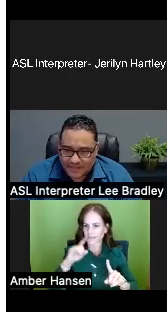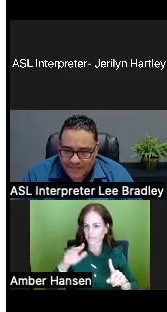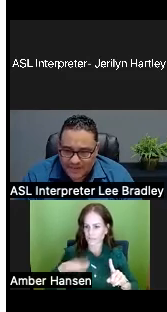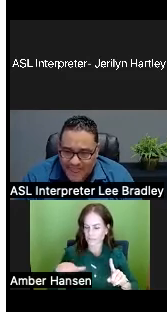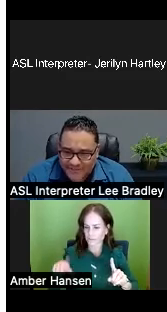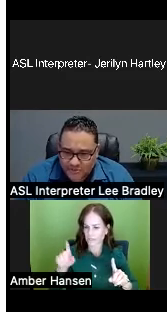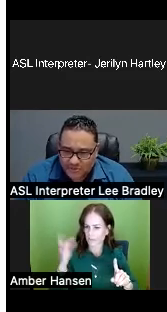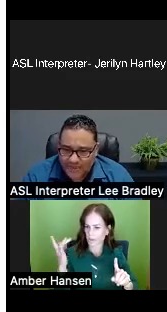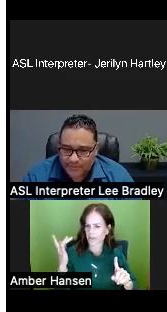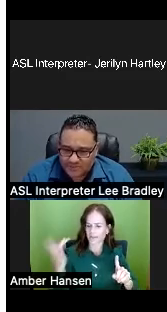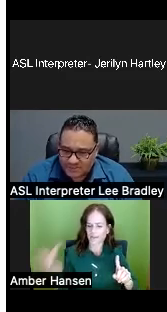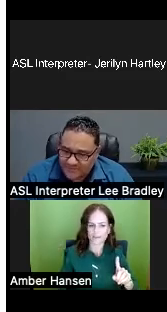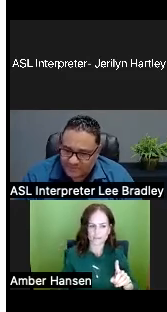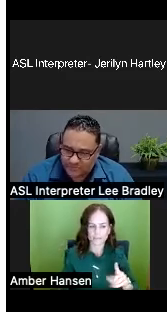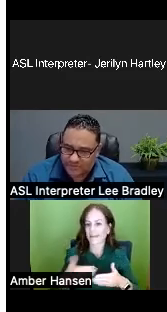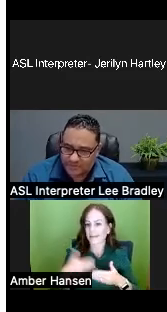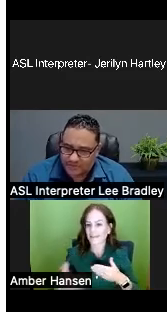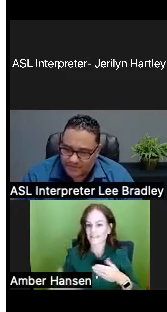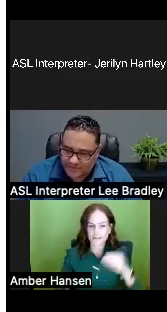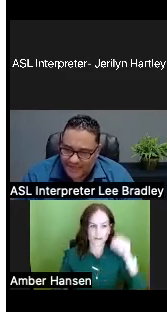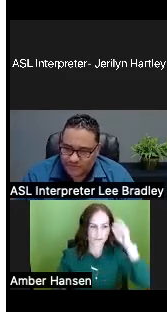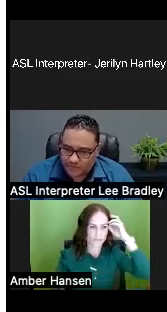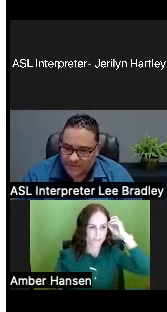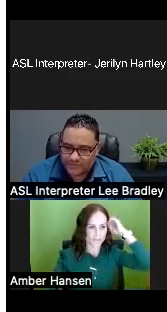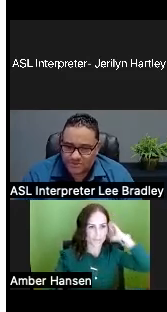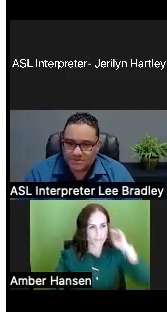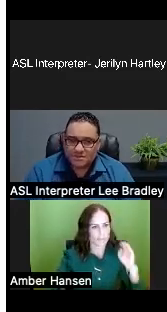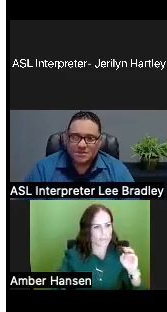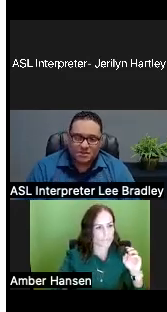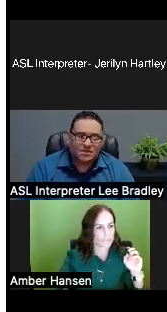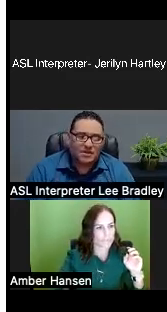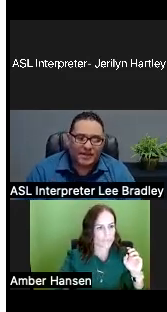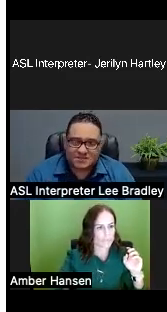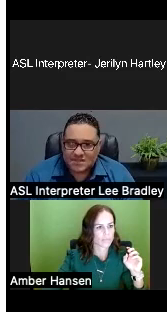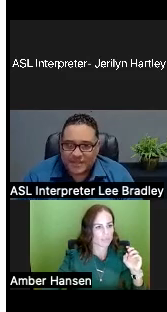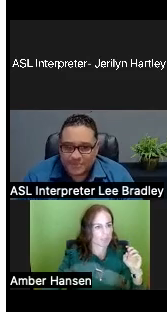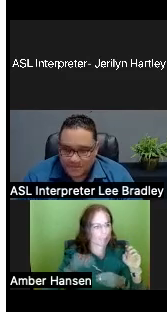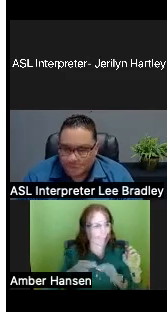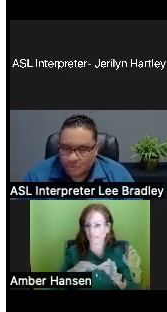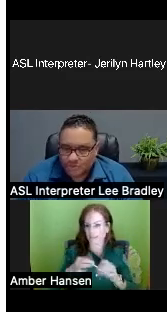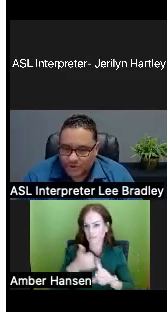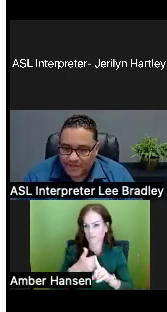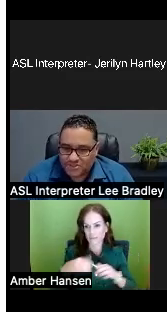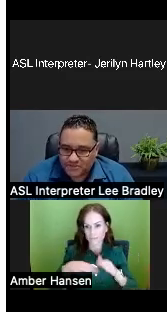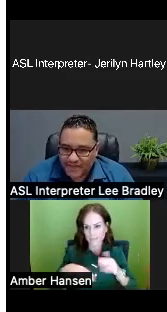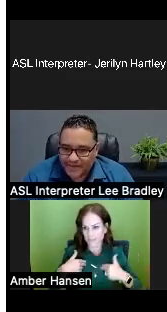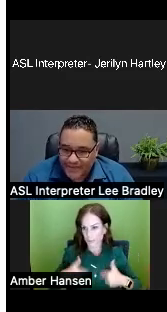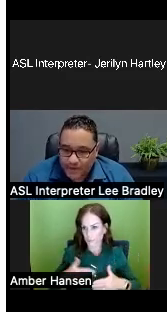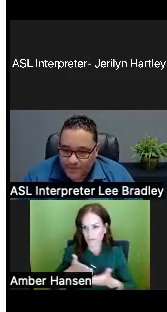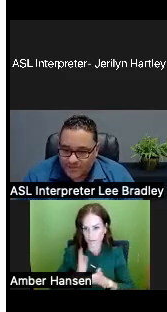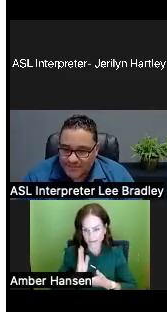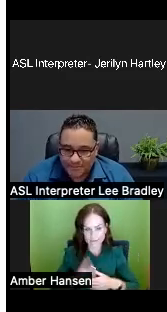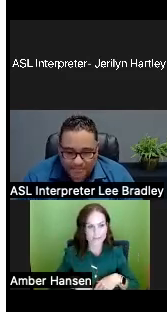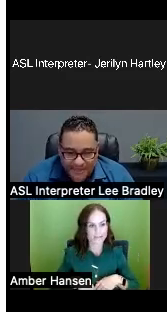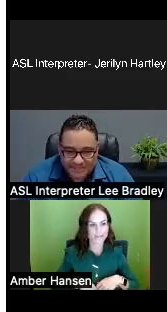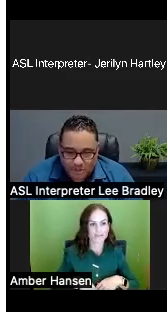and natural language to deaf children, their natural language? Next slide, please. Earlier, I mentioned that